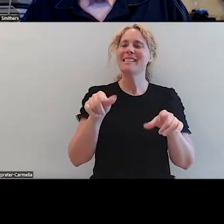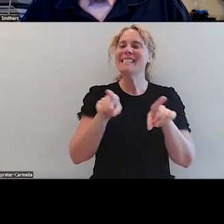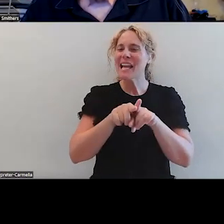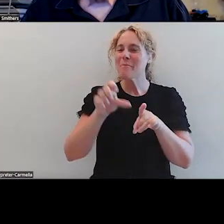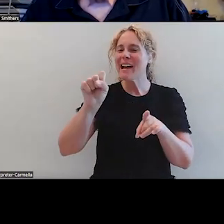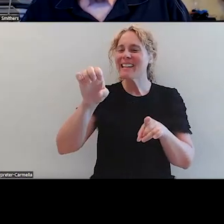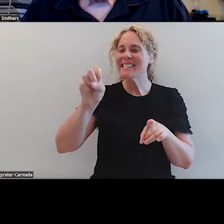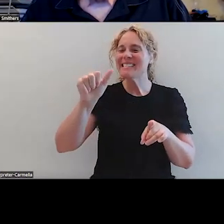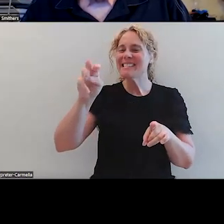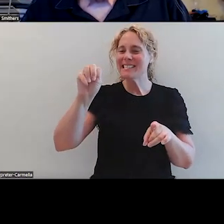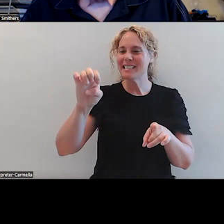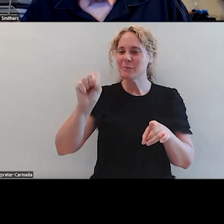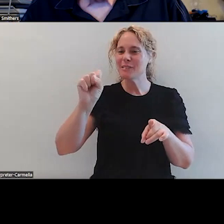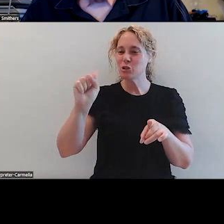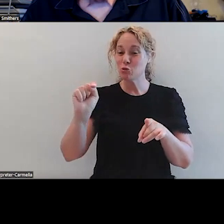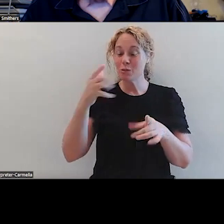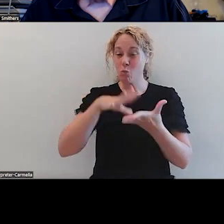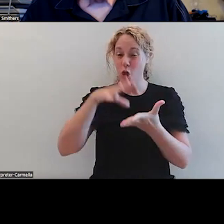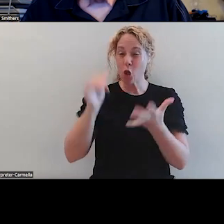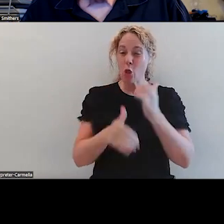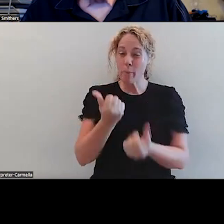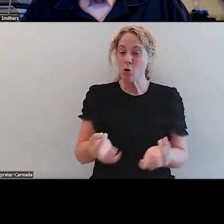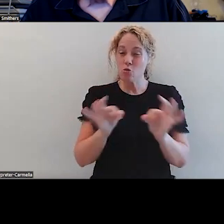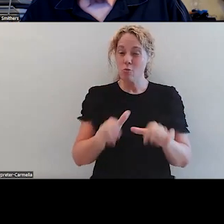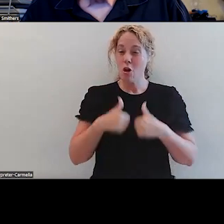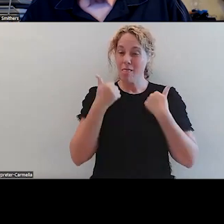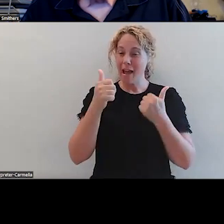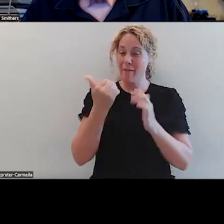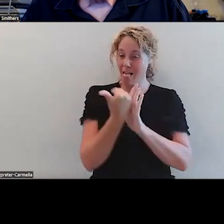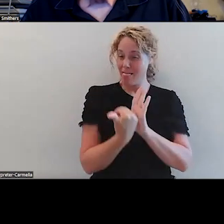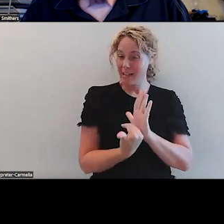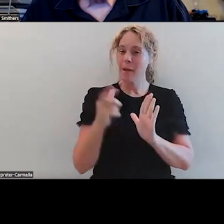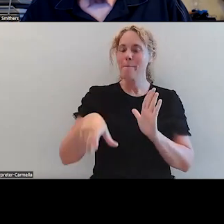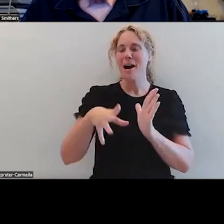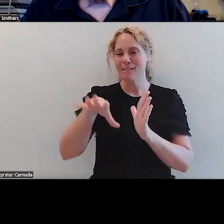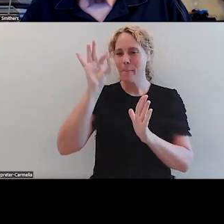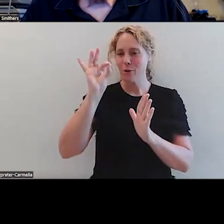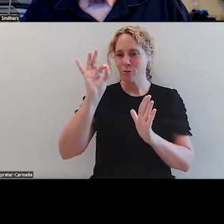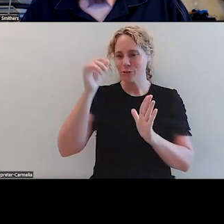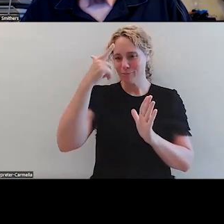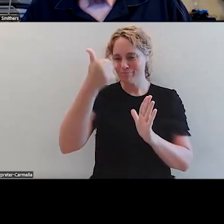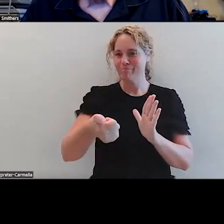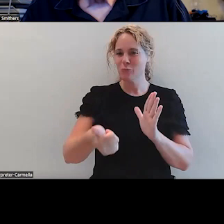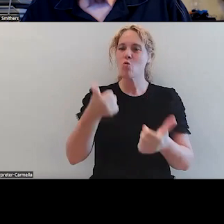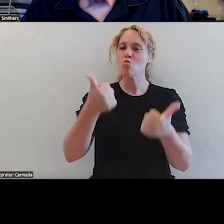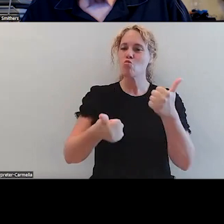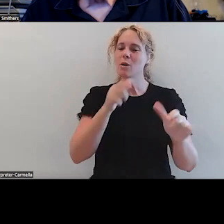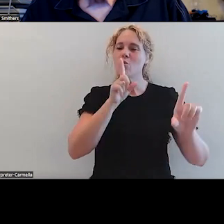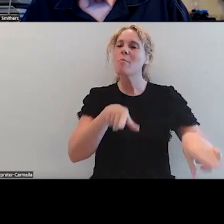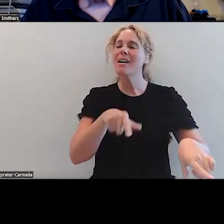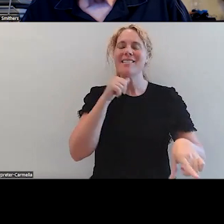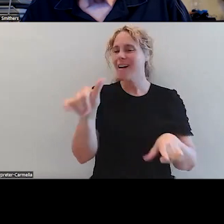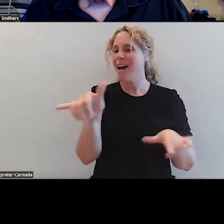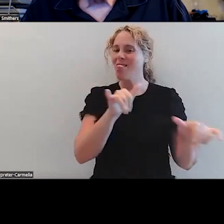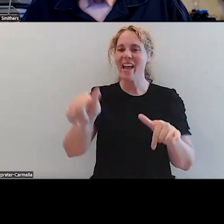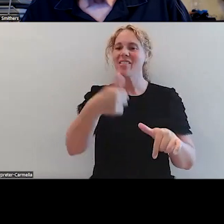all learn some of our most important life lessons, you're going to have to choose which of the responses is not like the